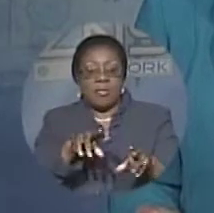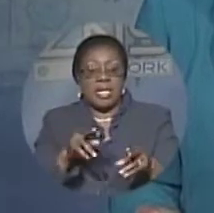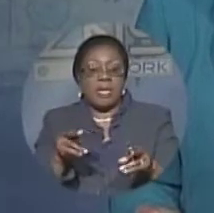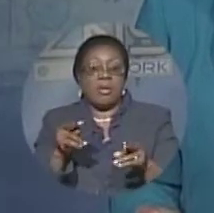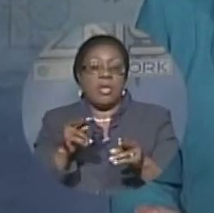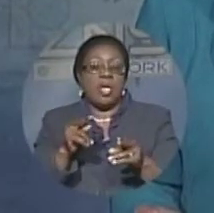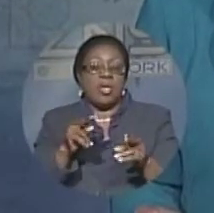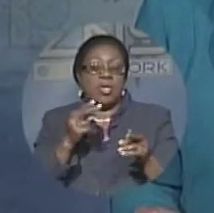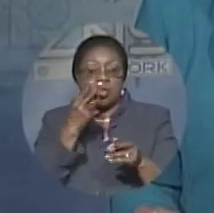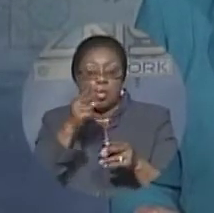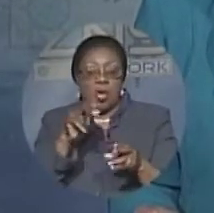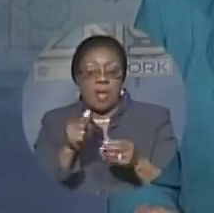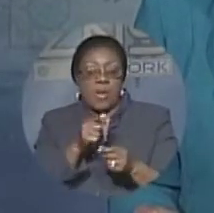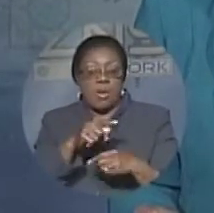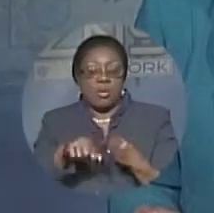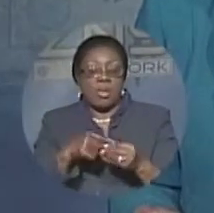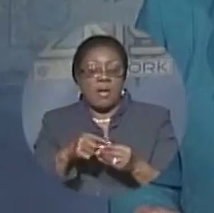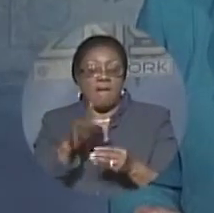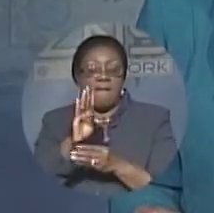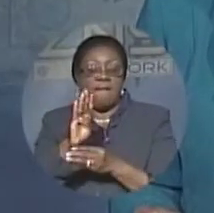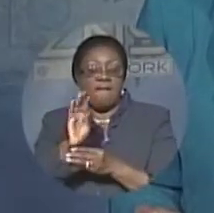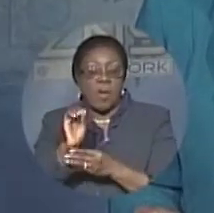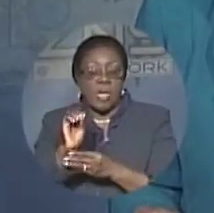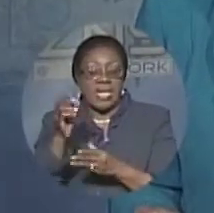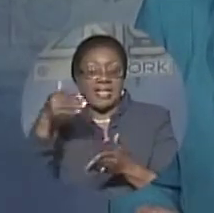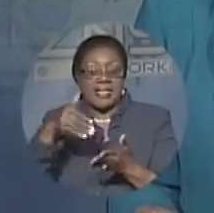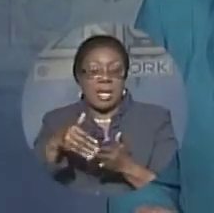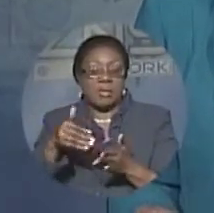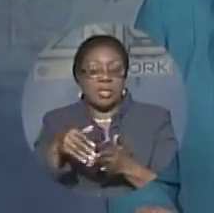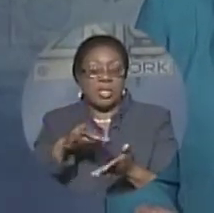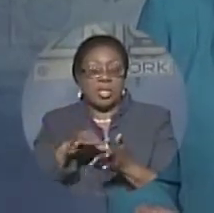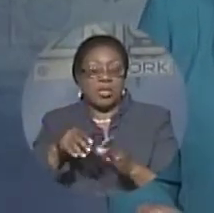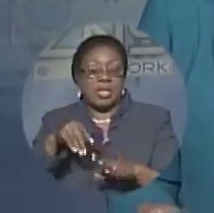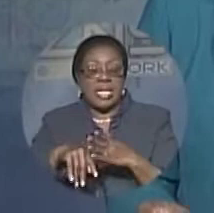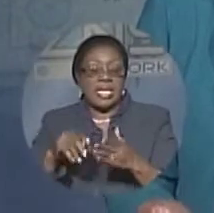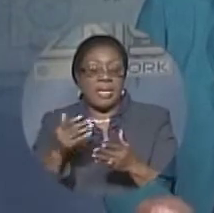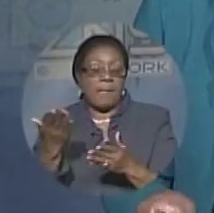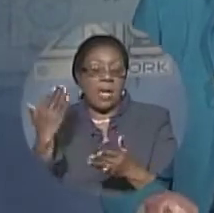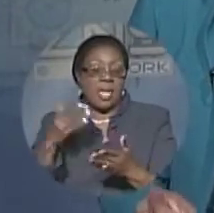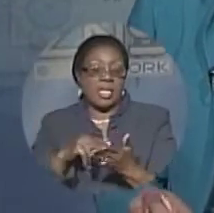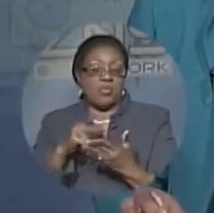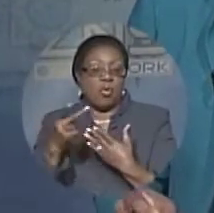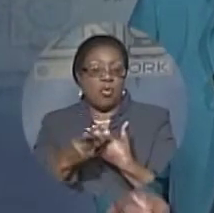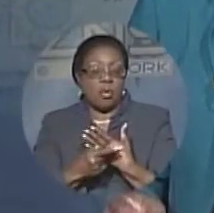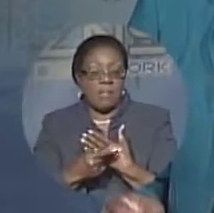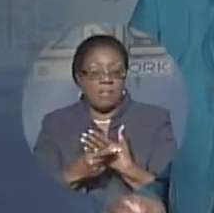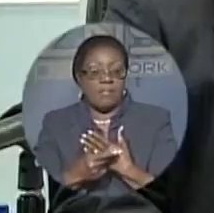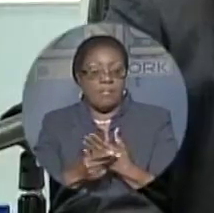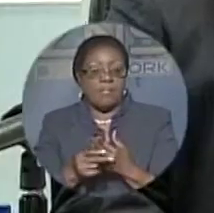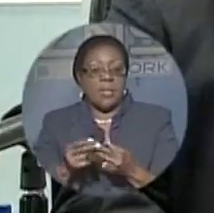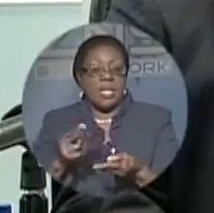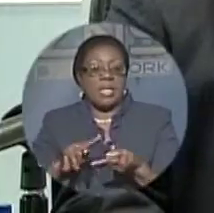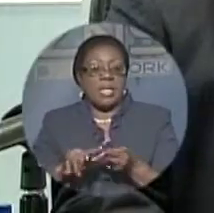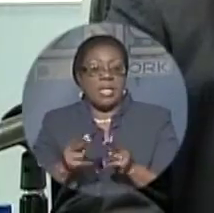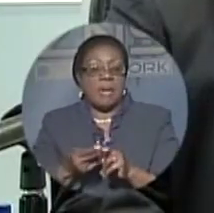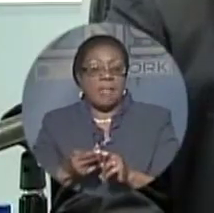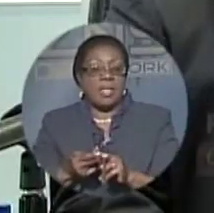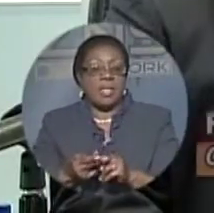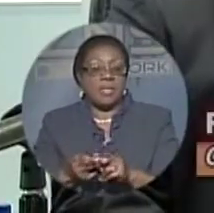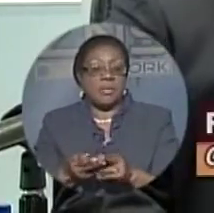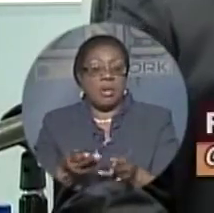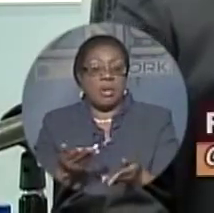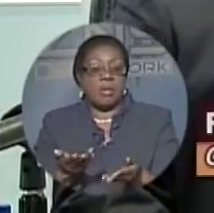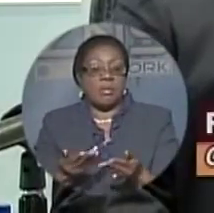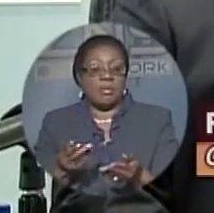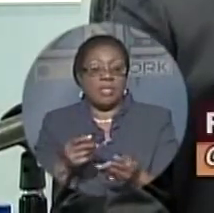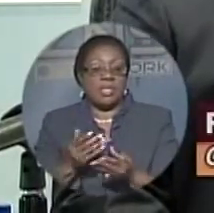32-year history in the Bahamas, JA has basically peaked at the senior level. The numbers were